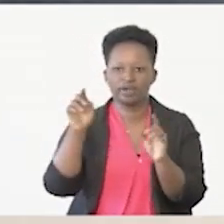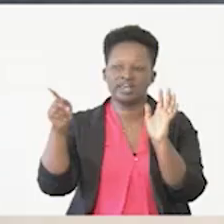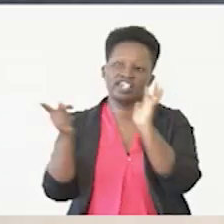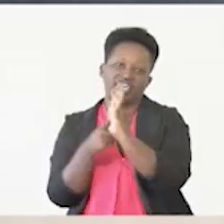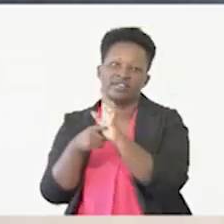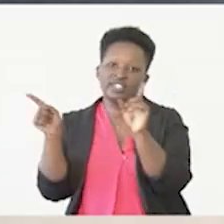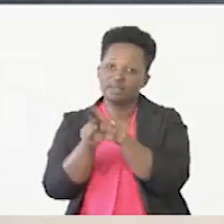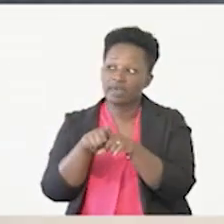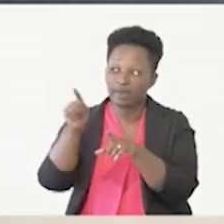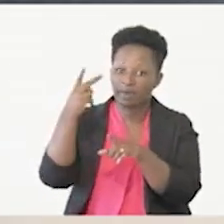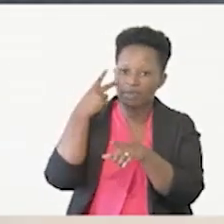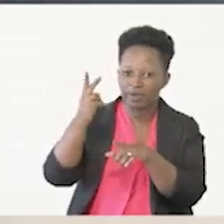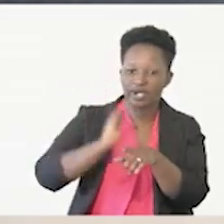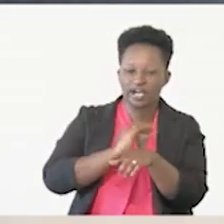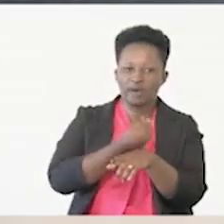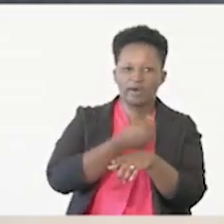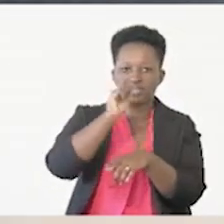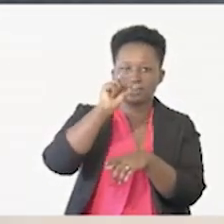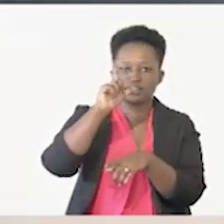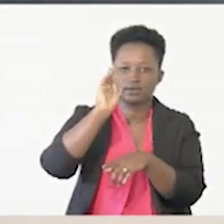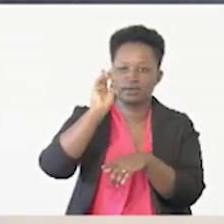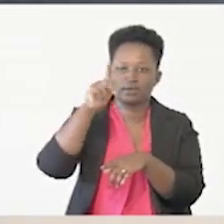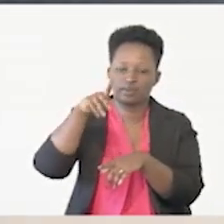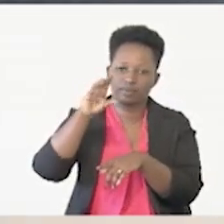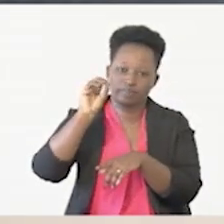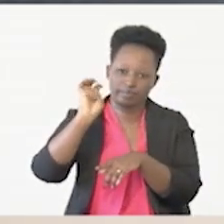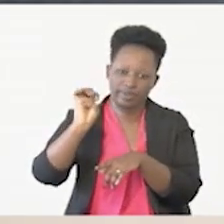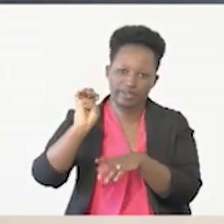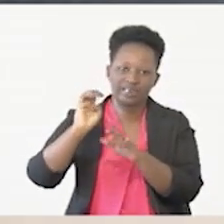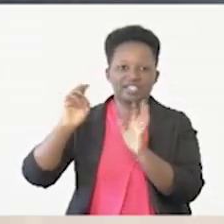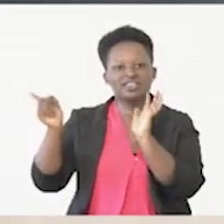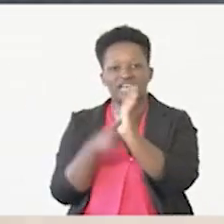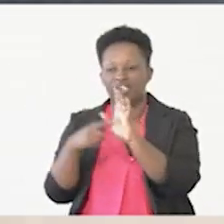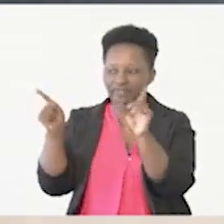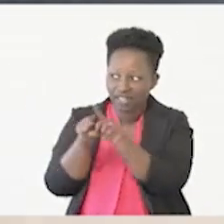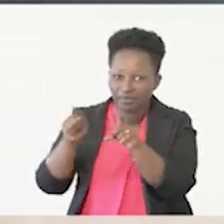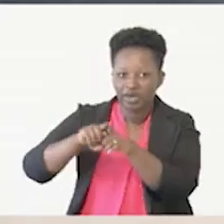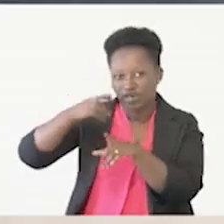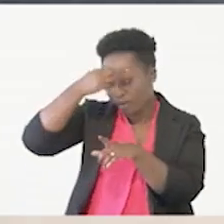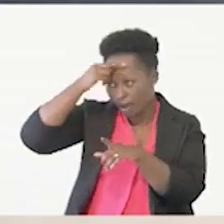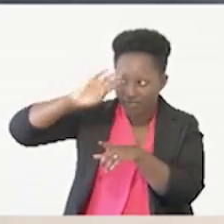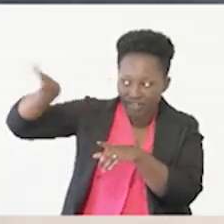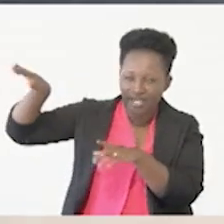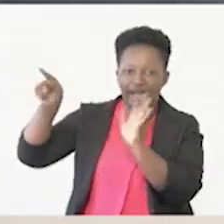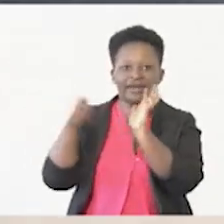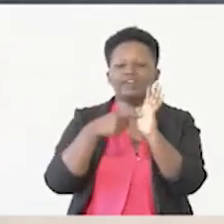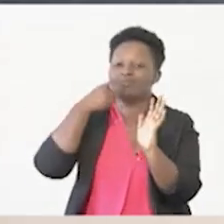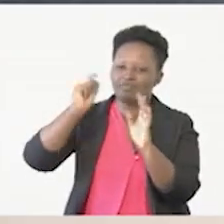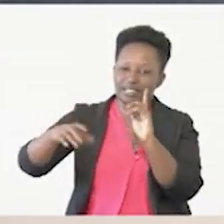our slope is negative. That's why our gradient here is a negative. You must get a